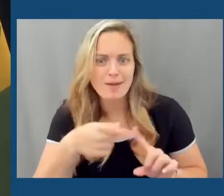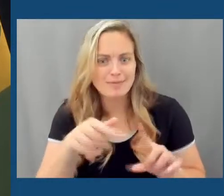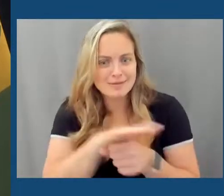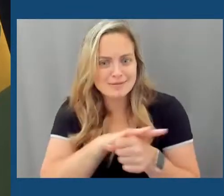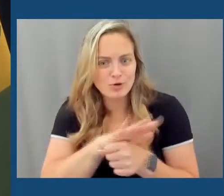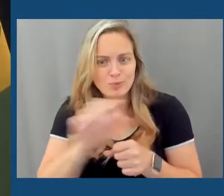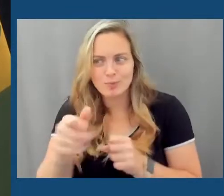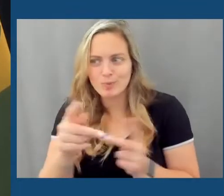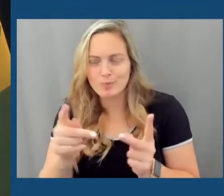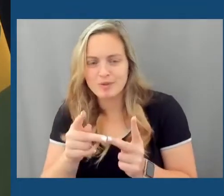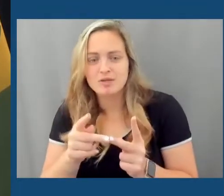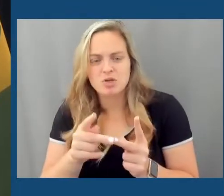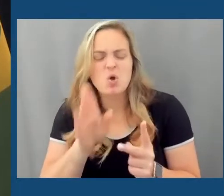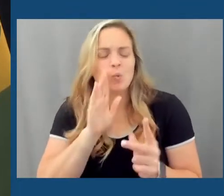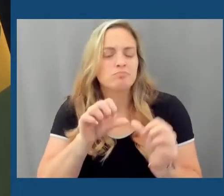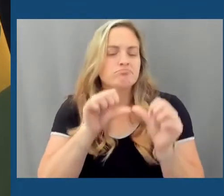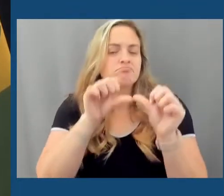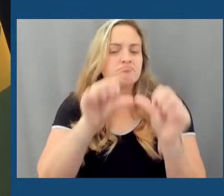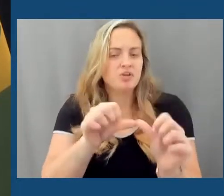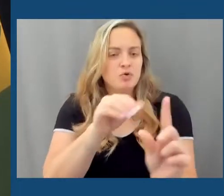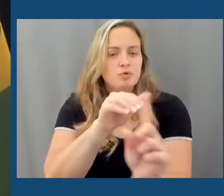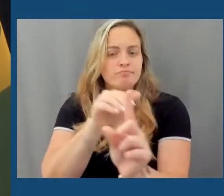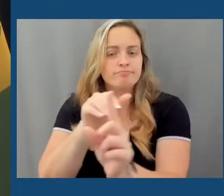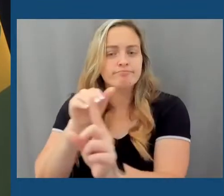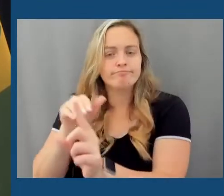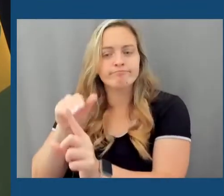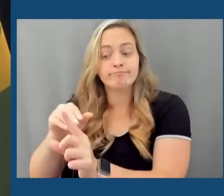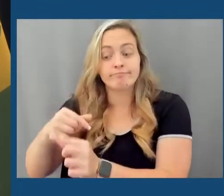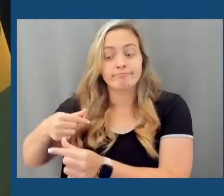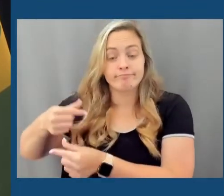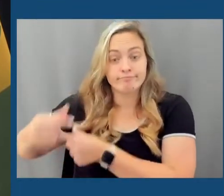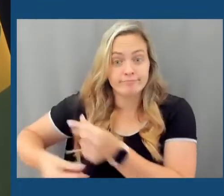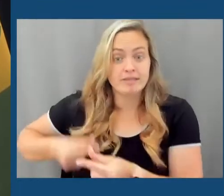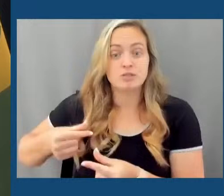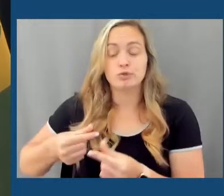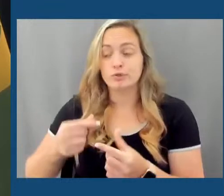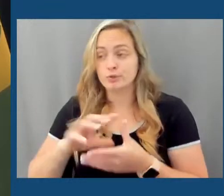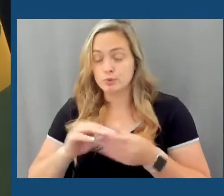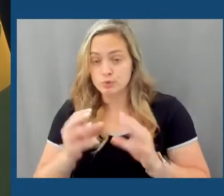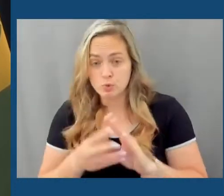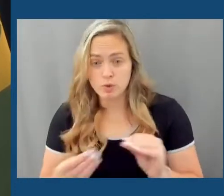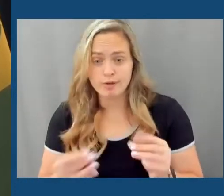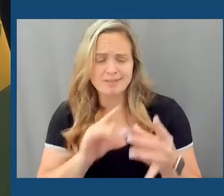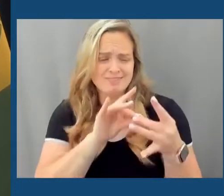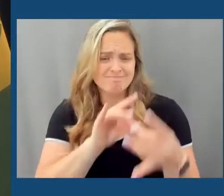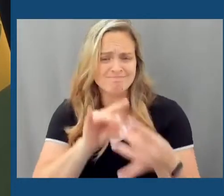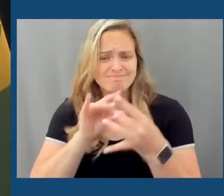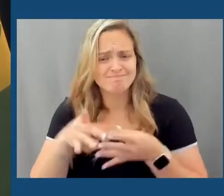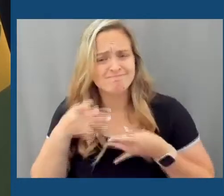elsewhere. So we're going to continue reminding people of this legacy, the stories, and making connections